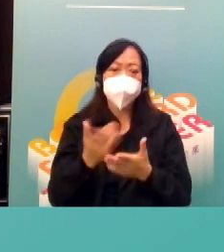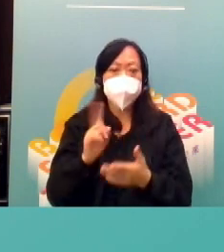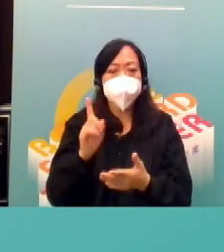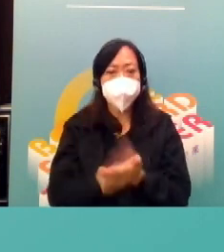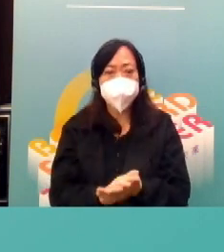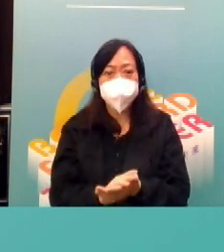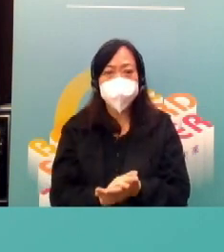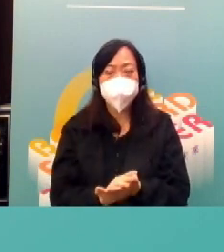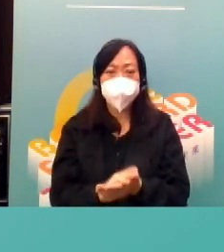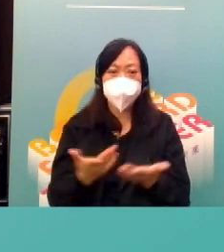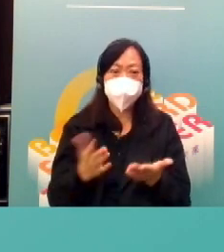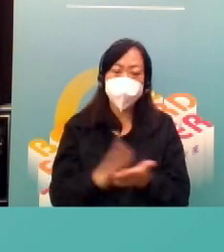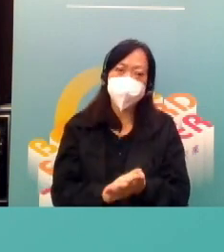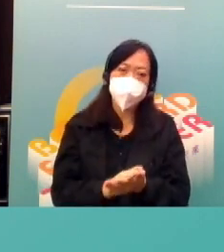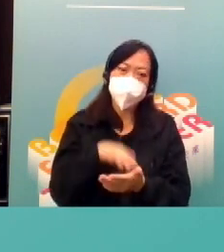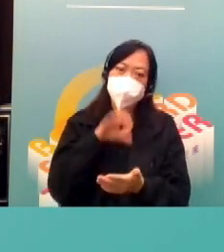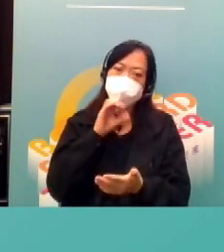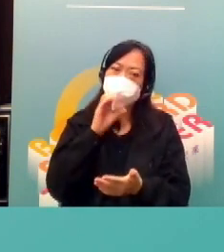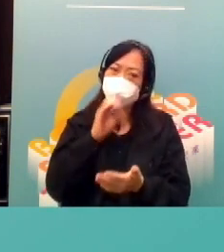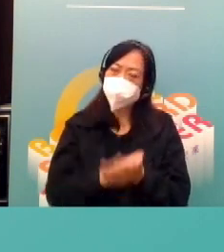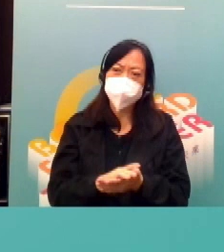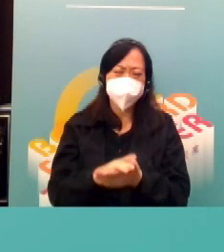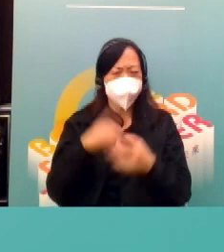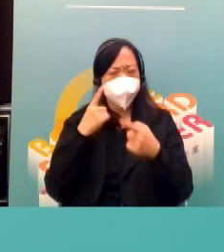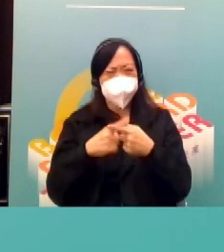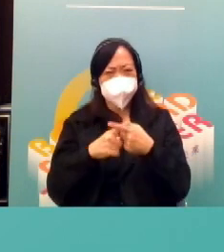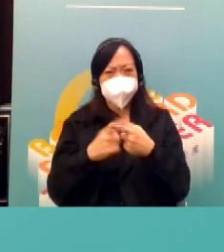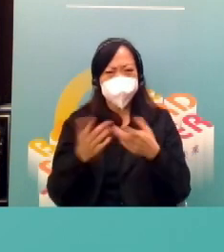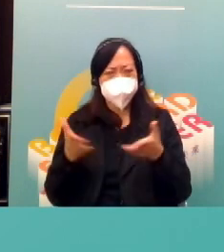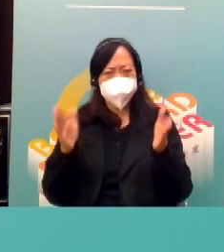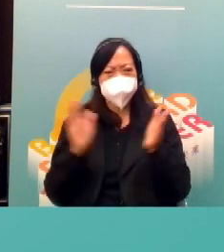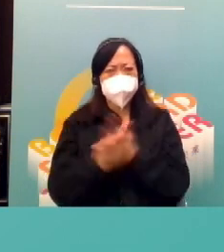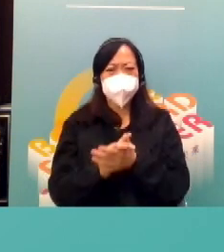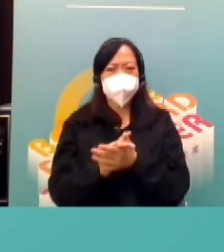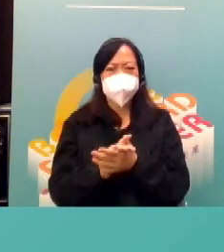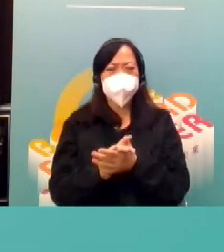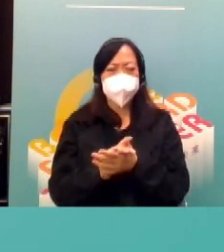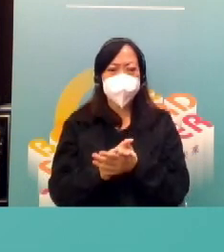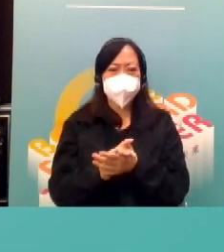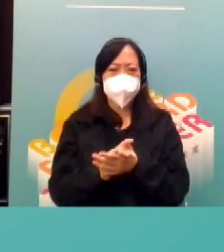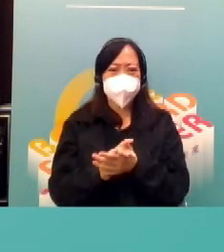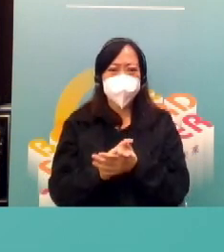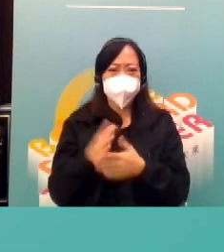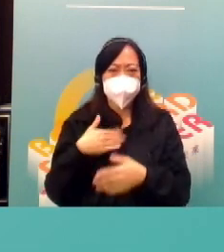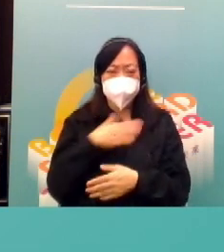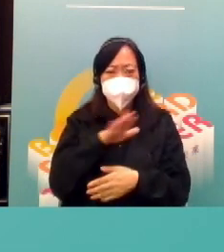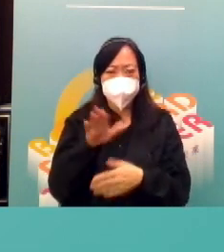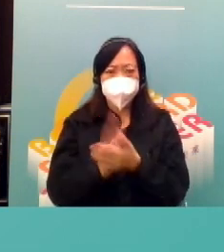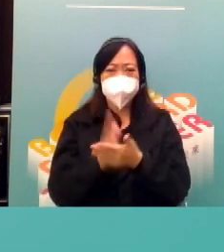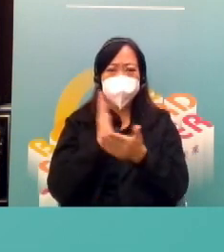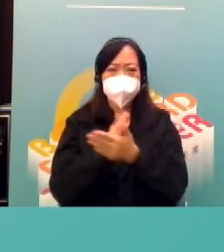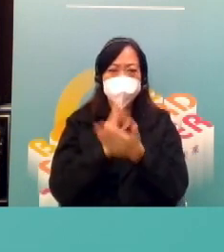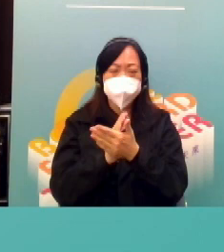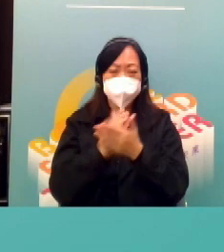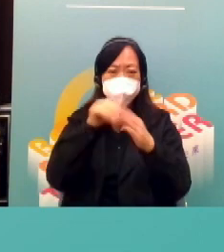it's amazing, right? We align different forms of capital towards a common objective, that the world will be an amazing place and all our problems be solved. But as